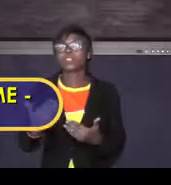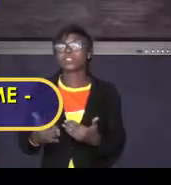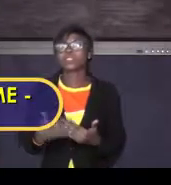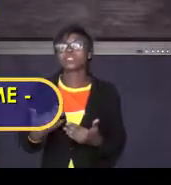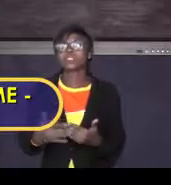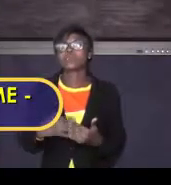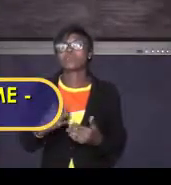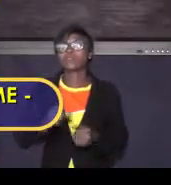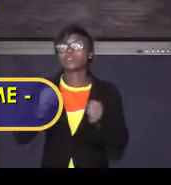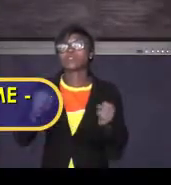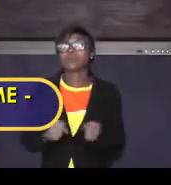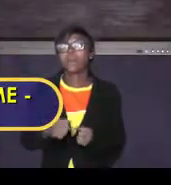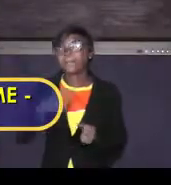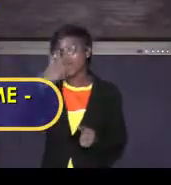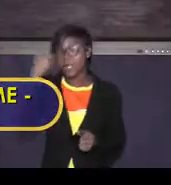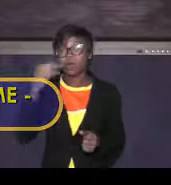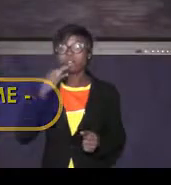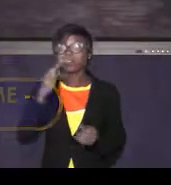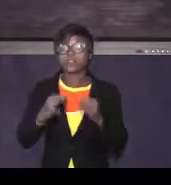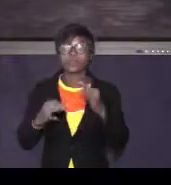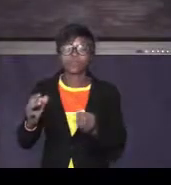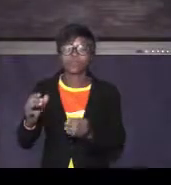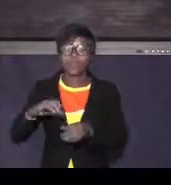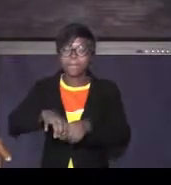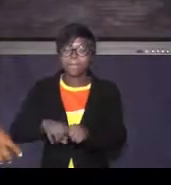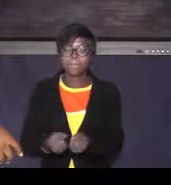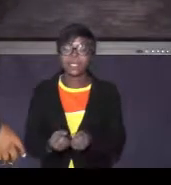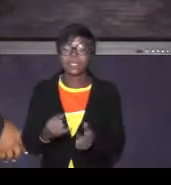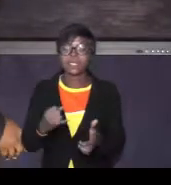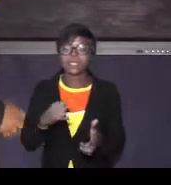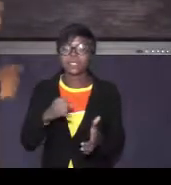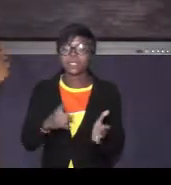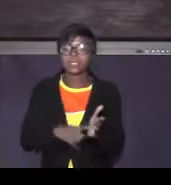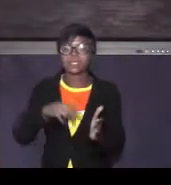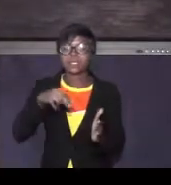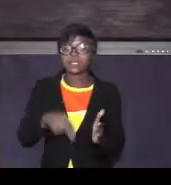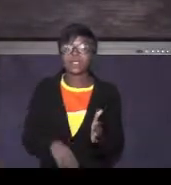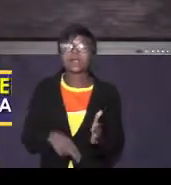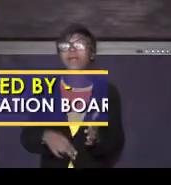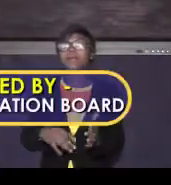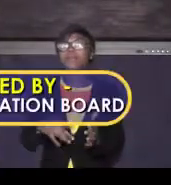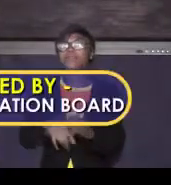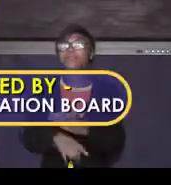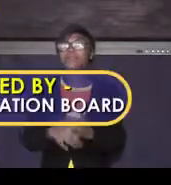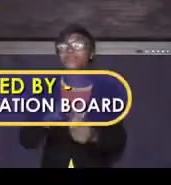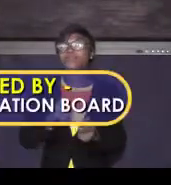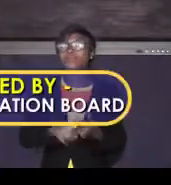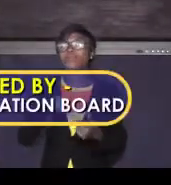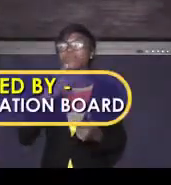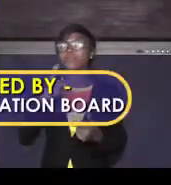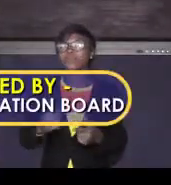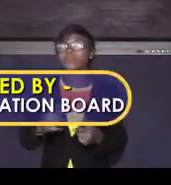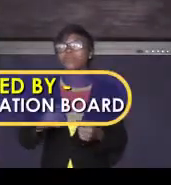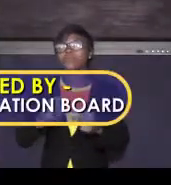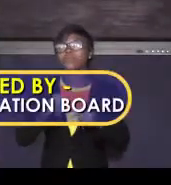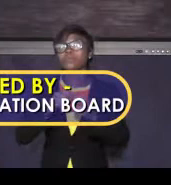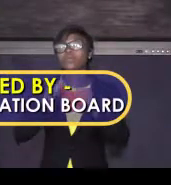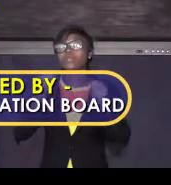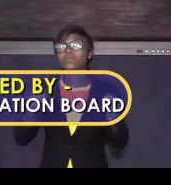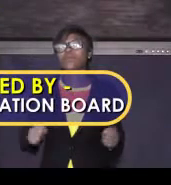Now, when you find the area of the simple shape, because if you break this down into a triangle and a square,